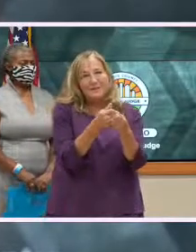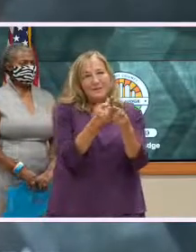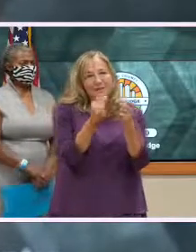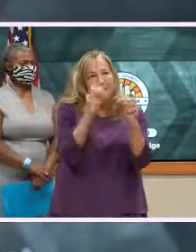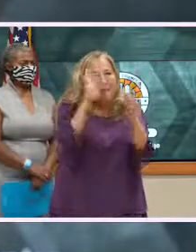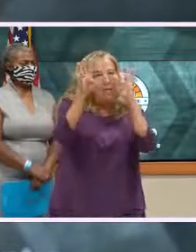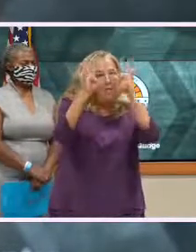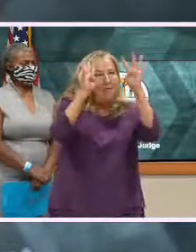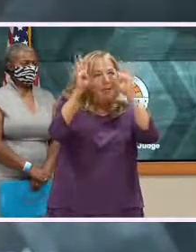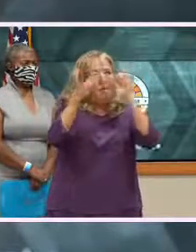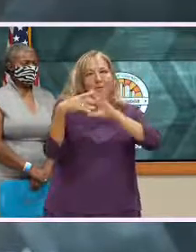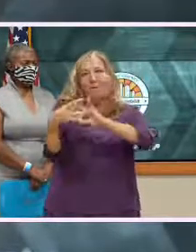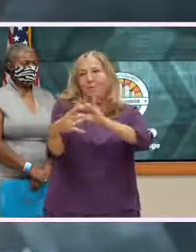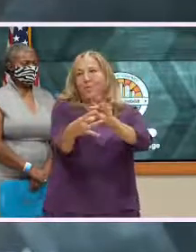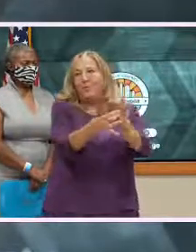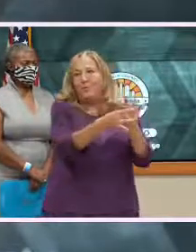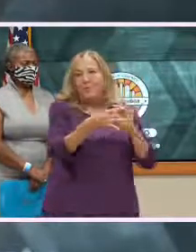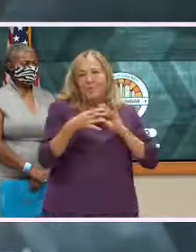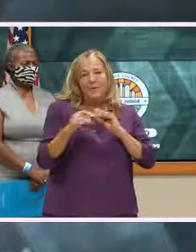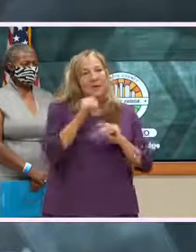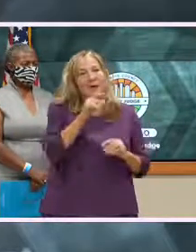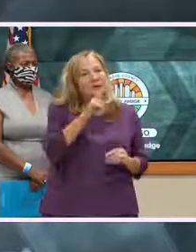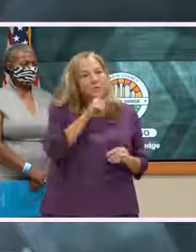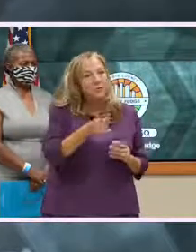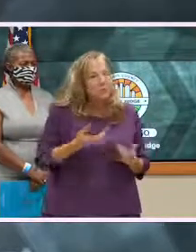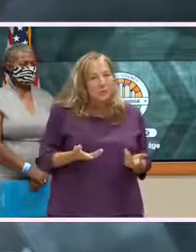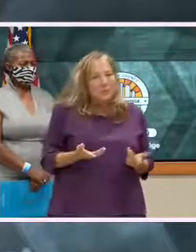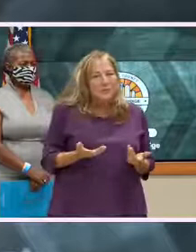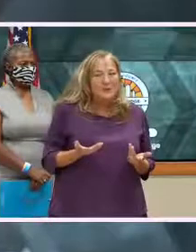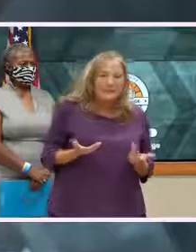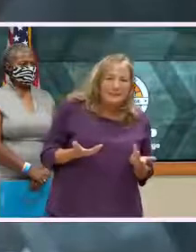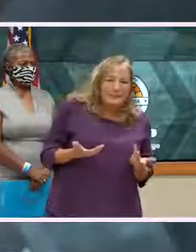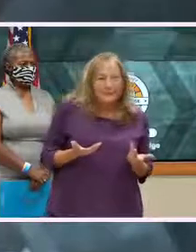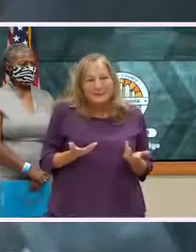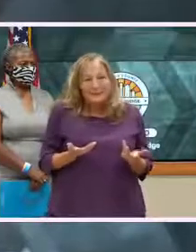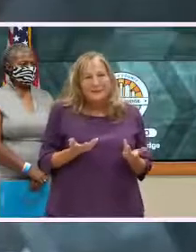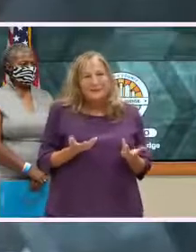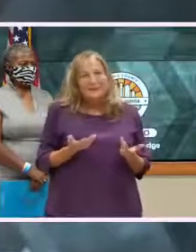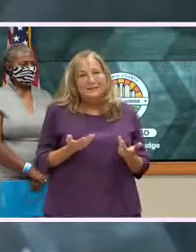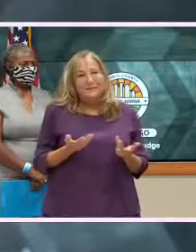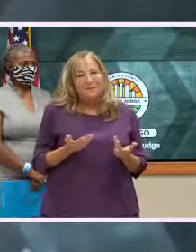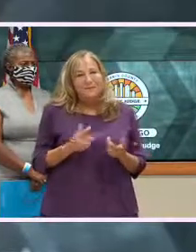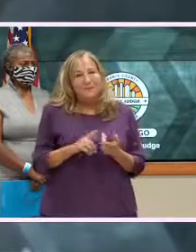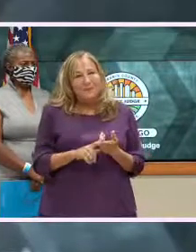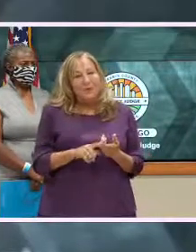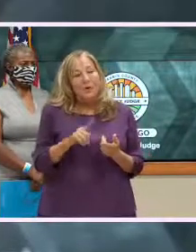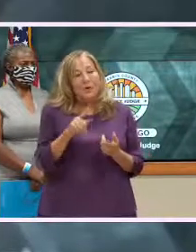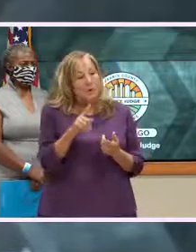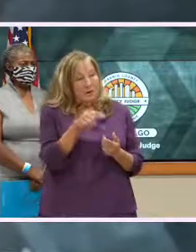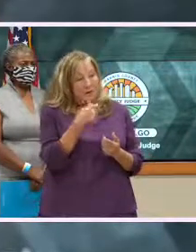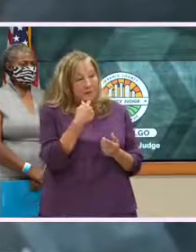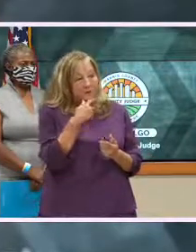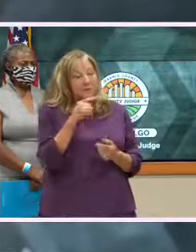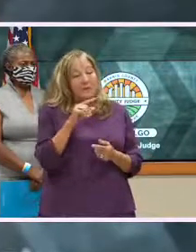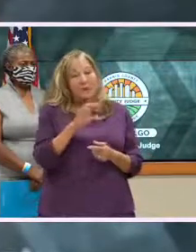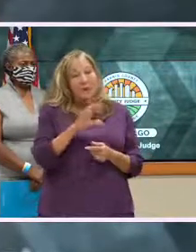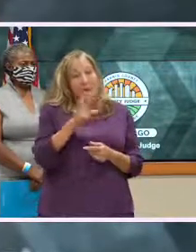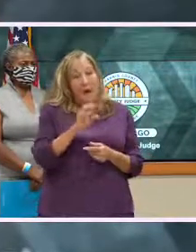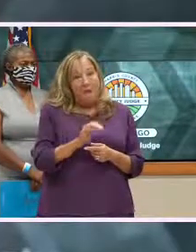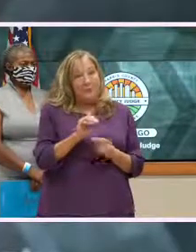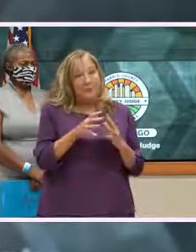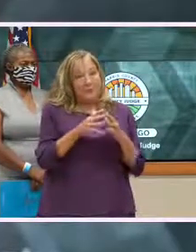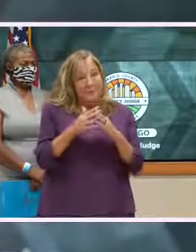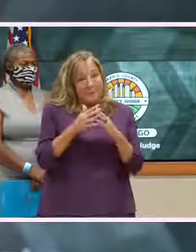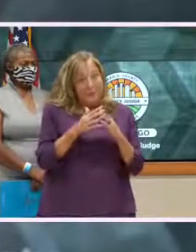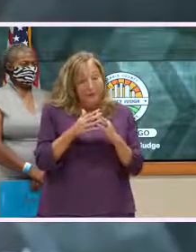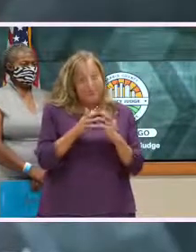virus. We're seeing higher rates of unvaccinated amongst the African American community,